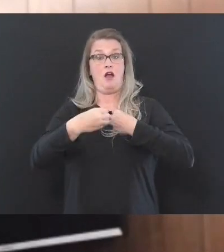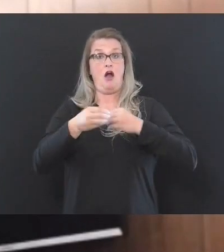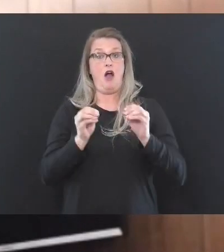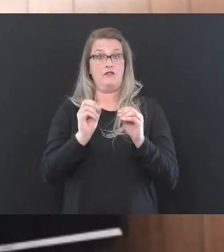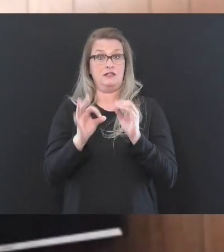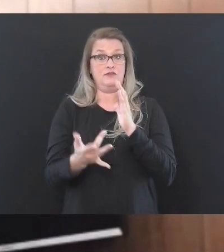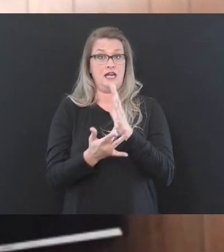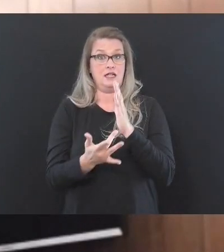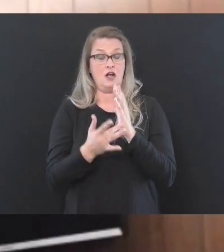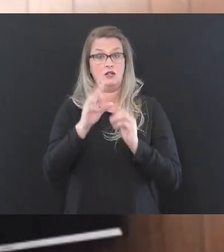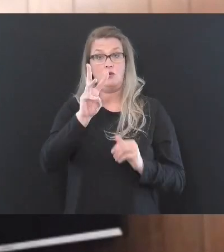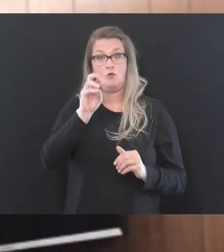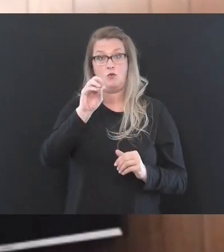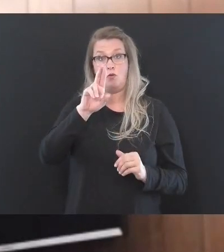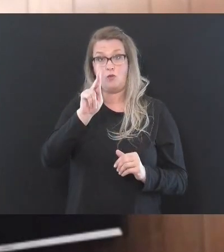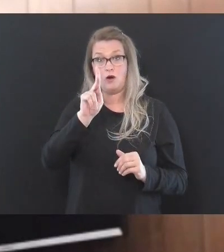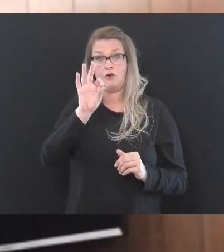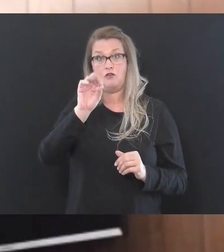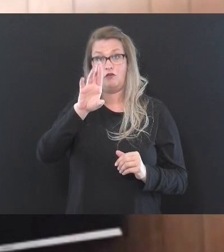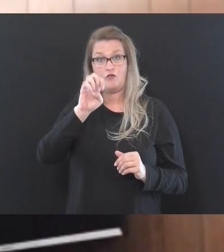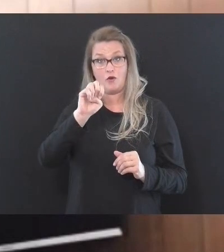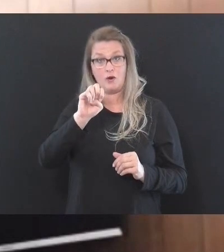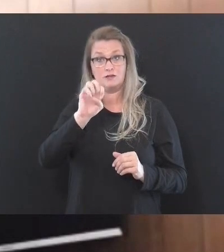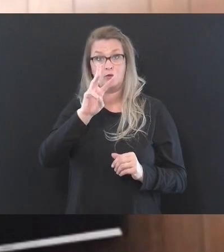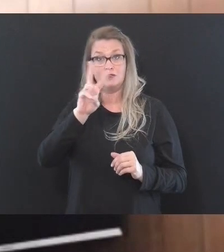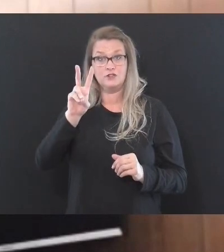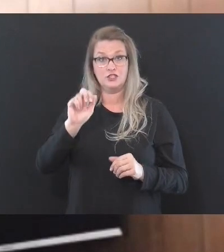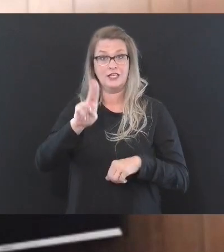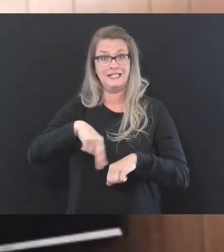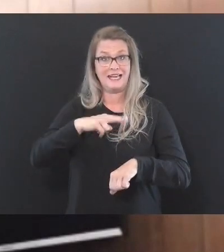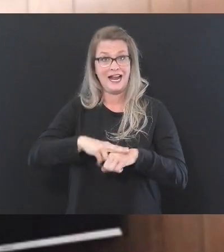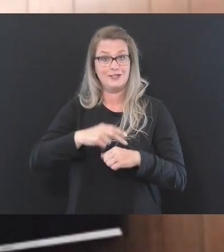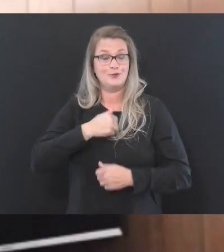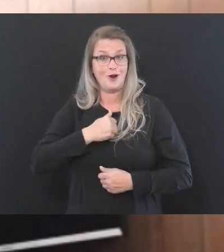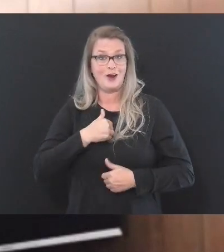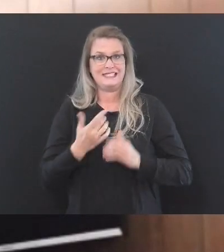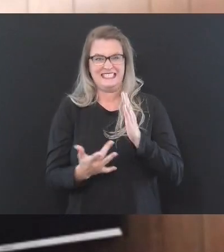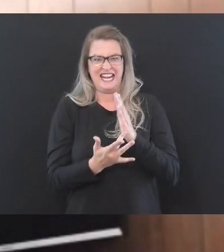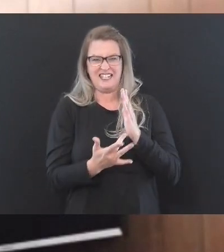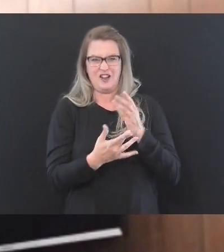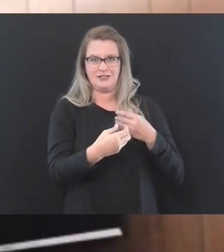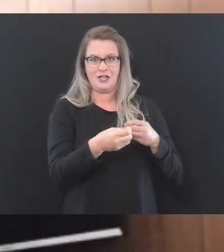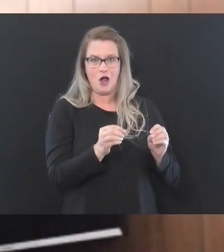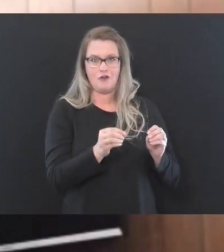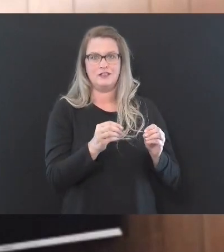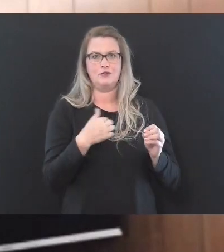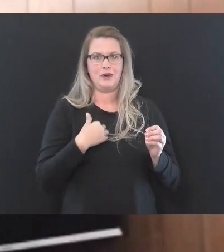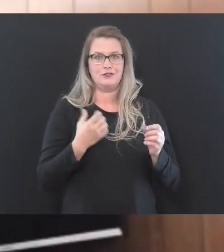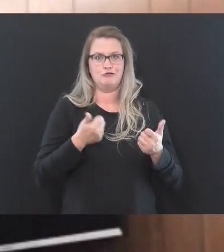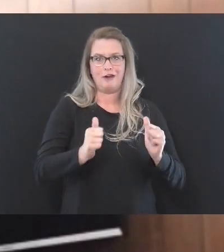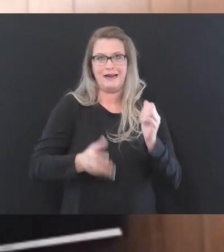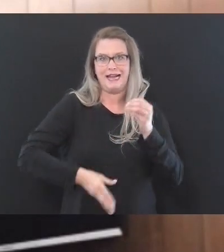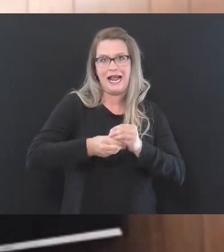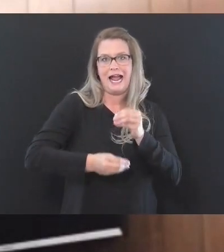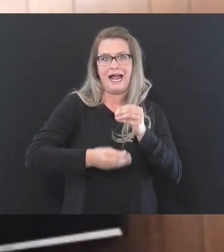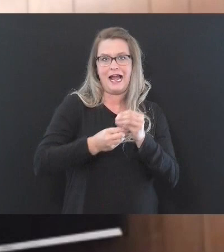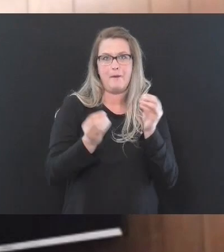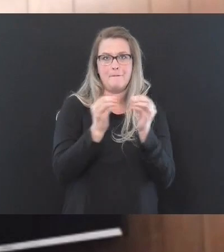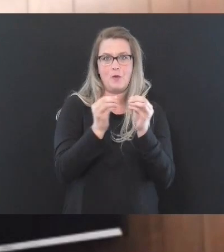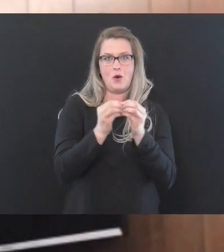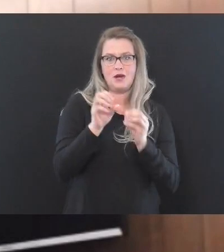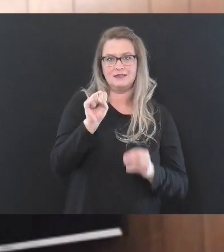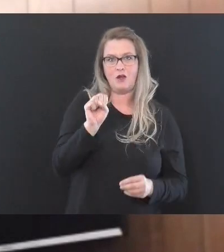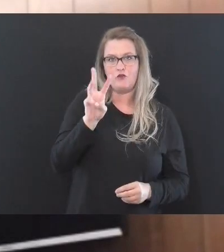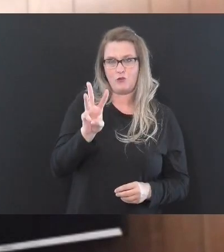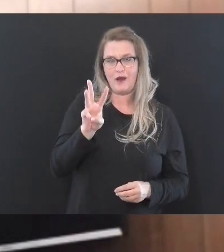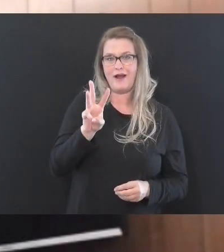West Virginia, and the National Guard Technology Office looking at additional technologies and software that will be